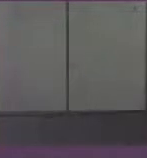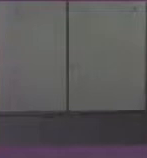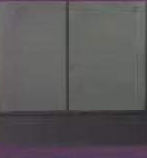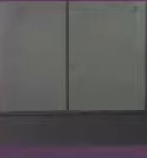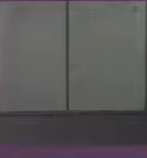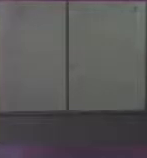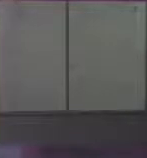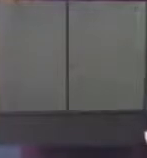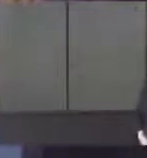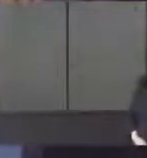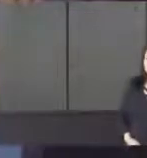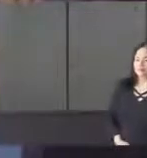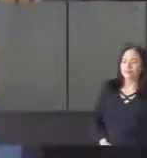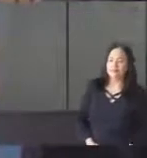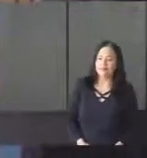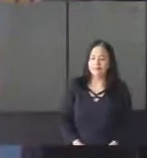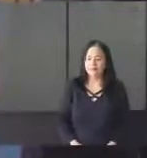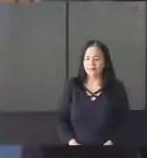Ingrid.